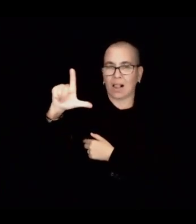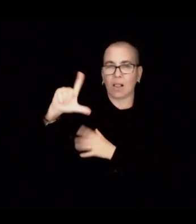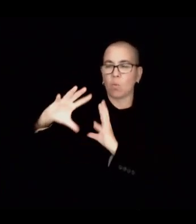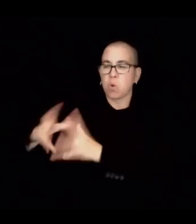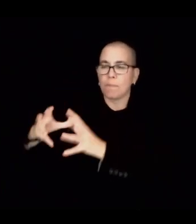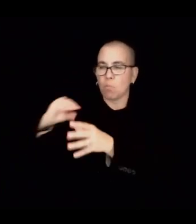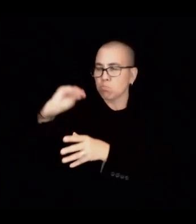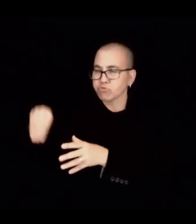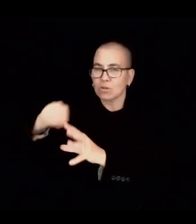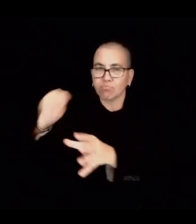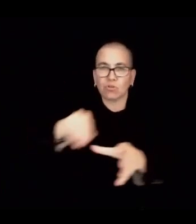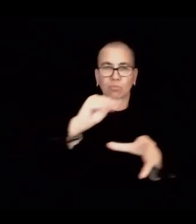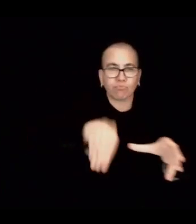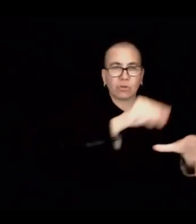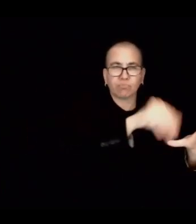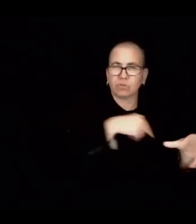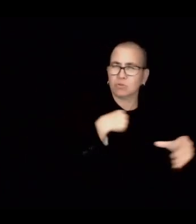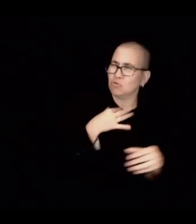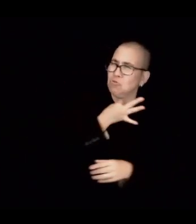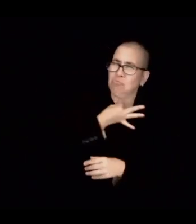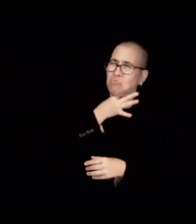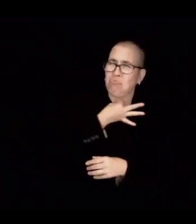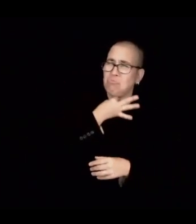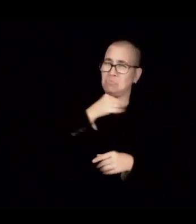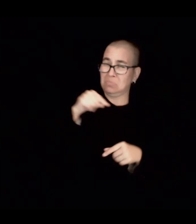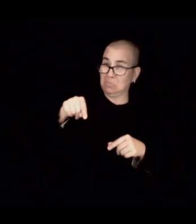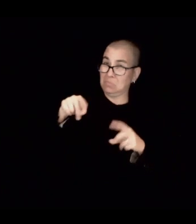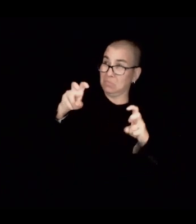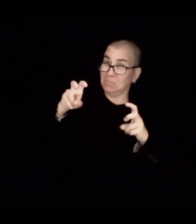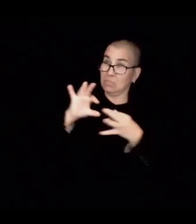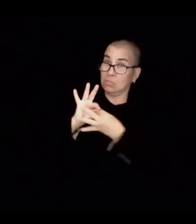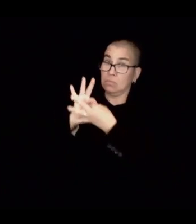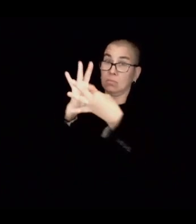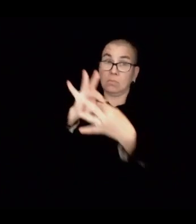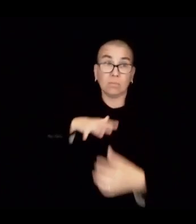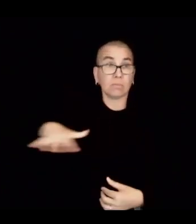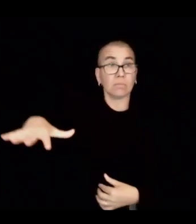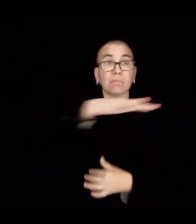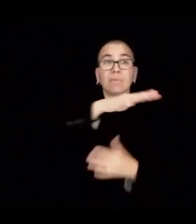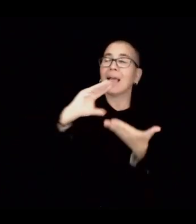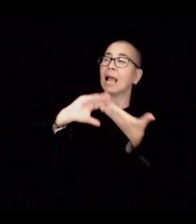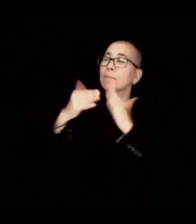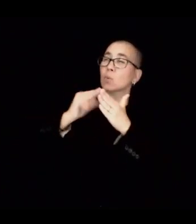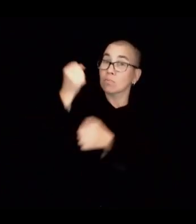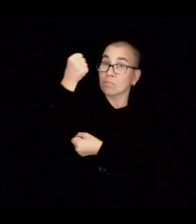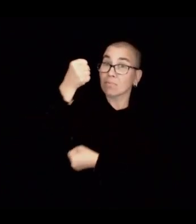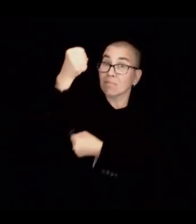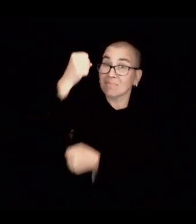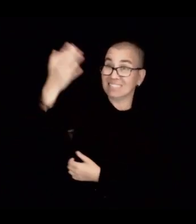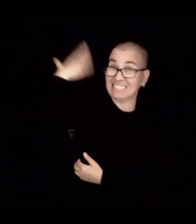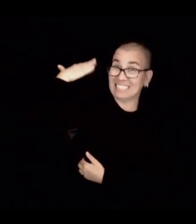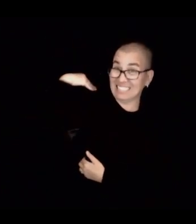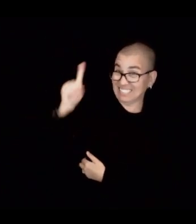testing? That was the community testing from the protest sites, so the testing that was done in Minneapolis and St.